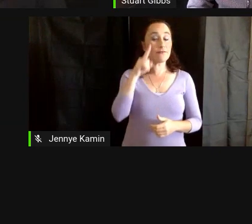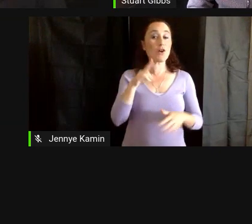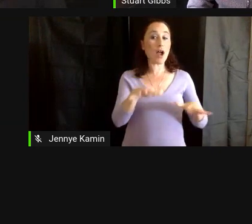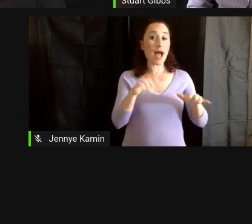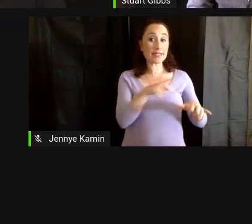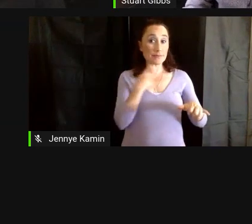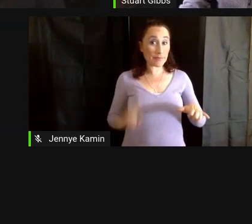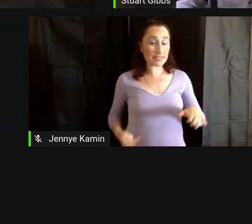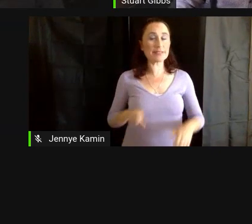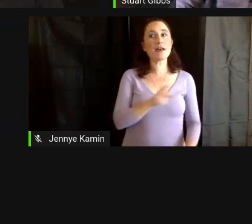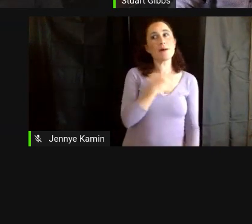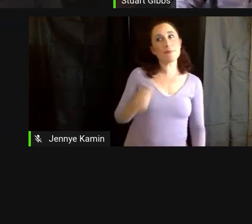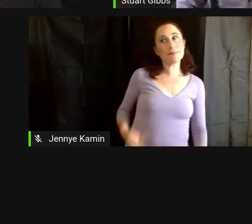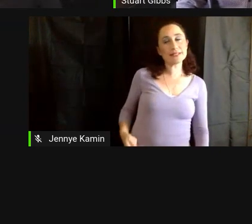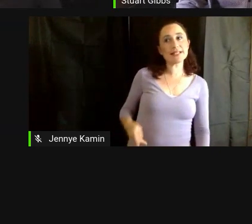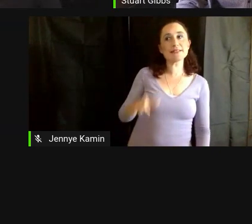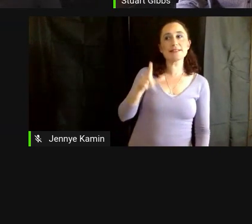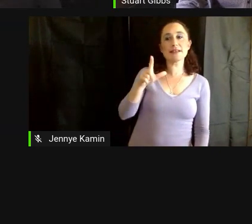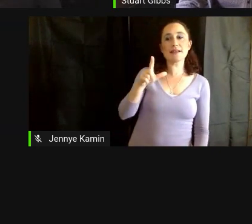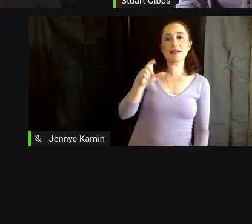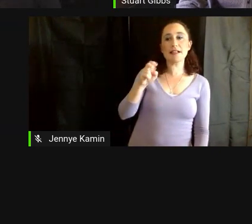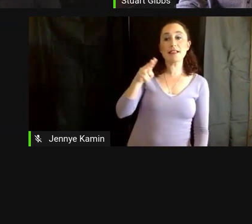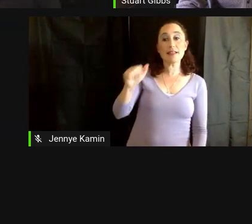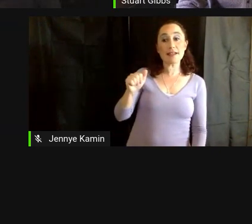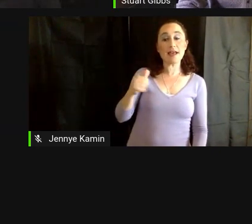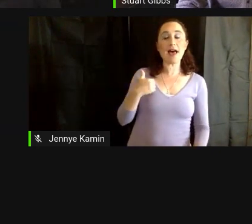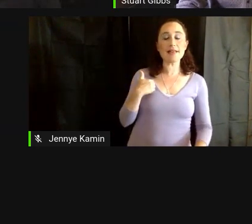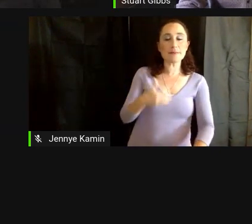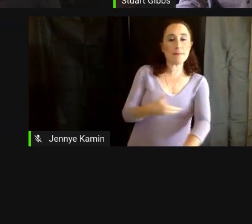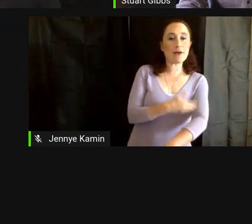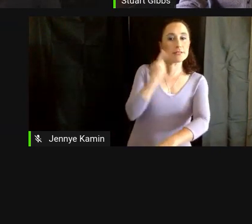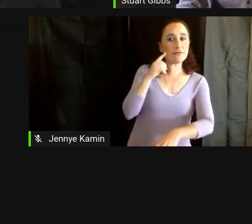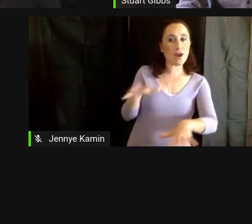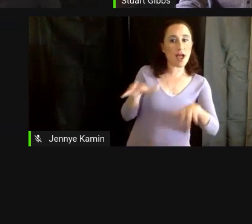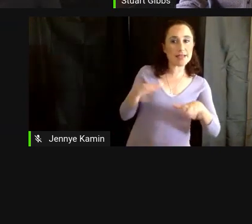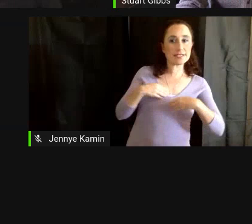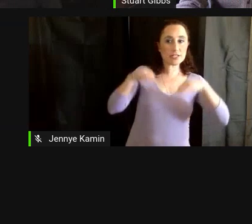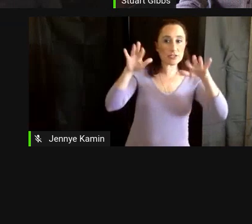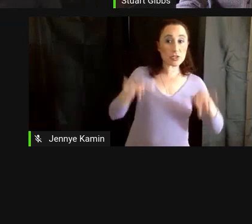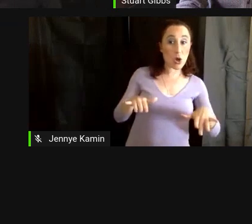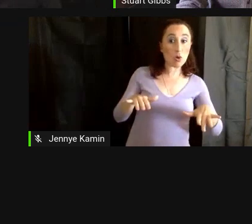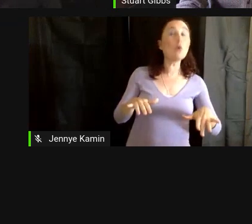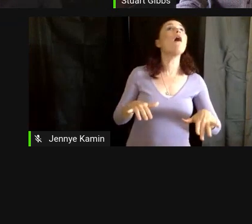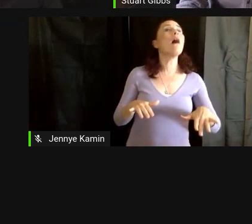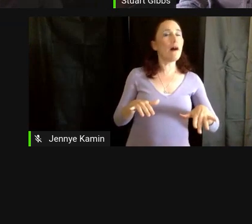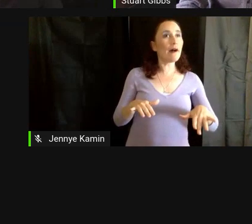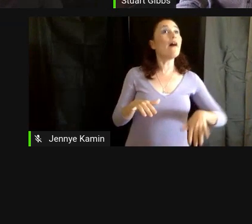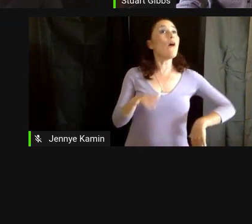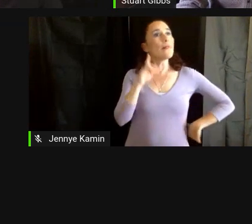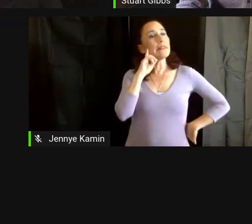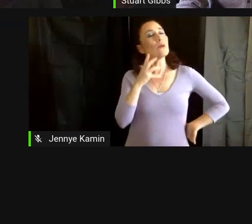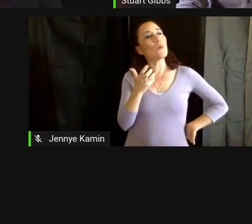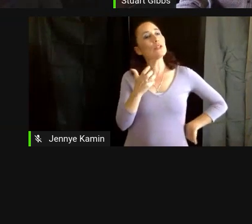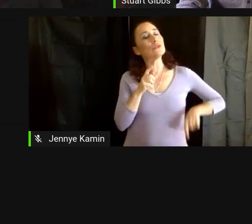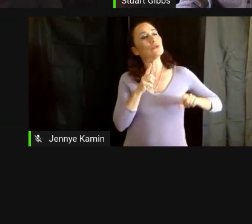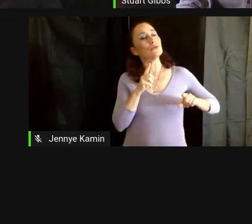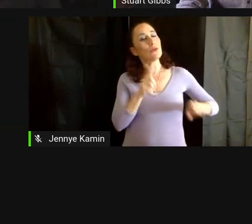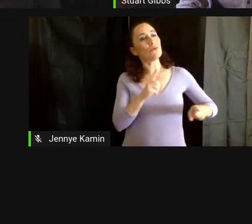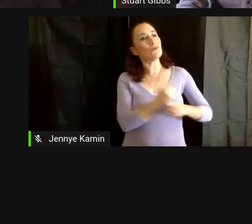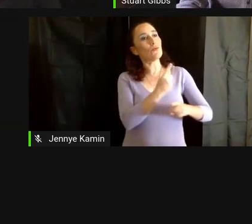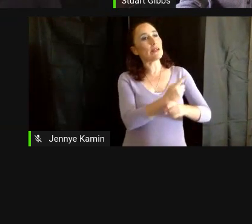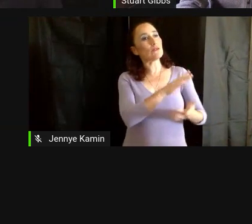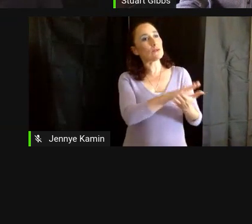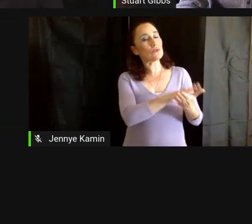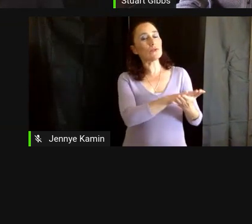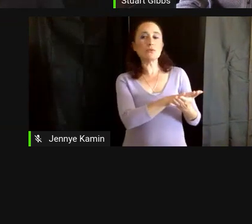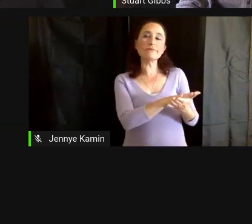Lena, who has magical powers over ice and snow, thinks that she wants to just go to a regular school and be like a